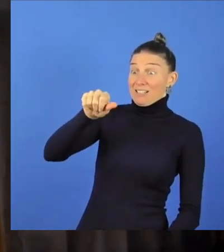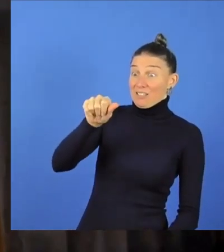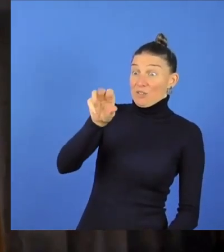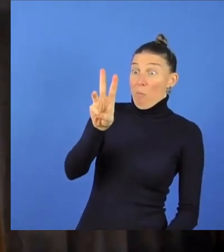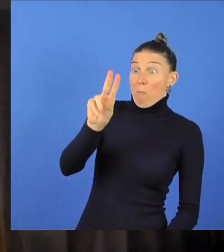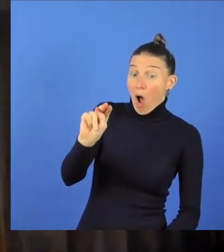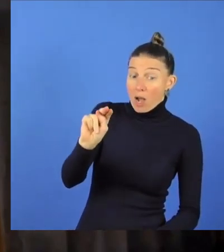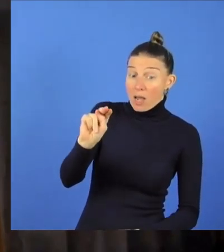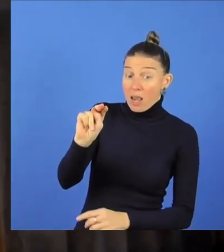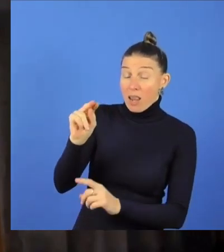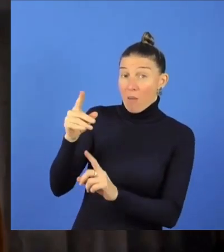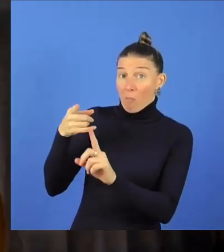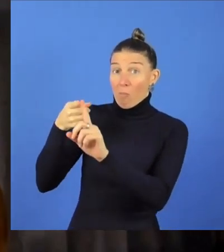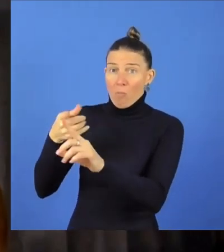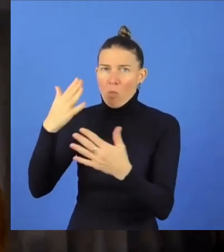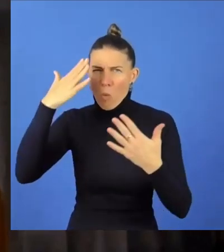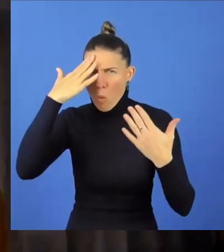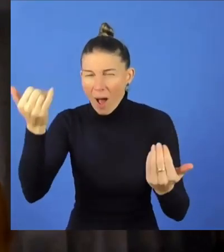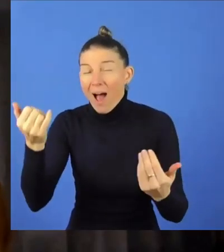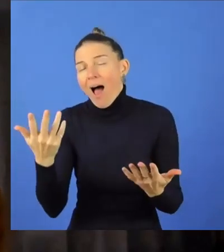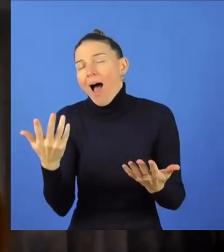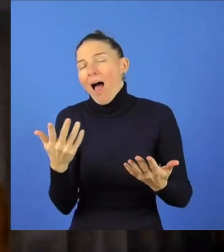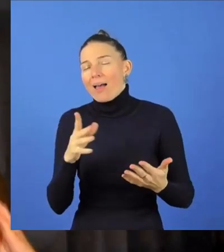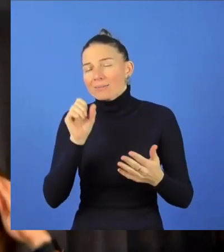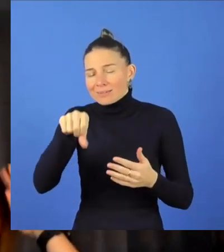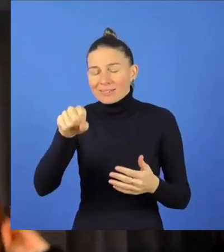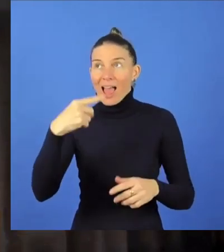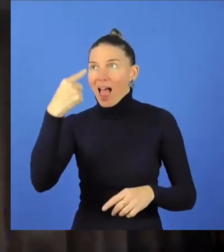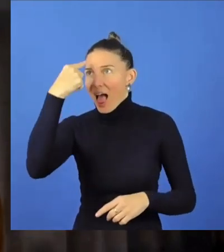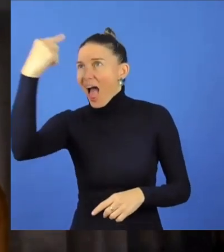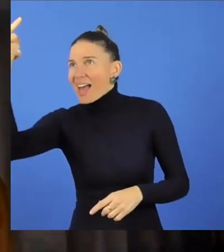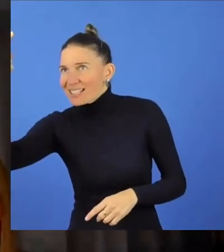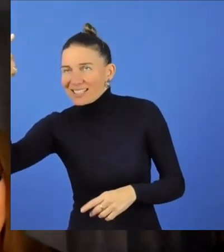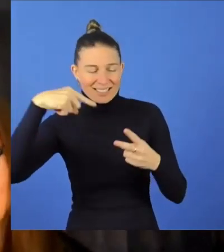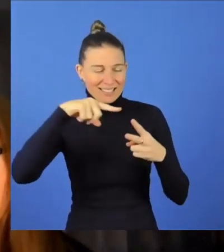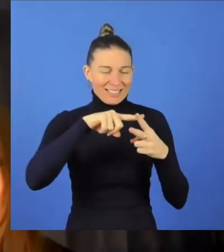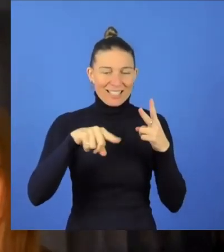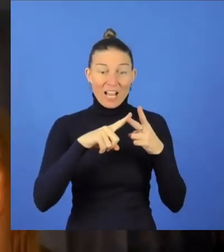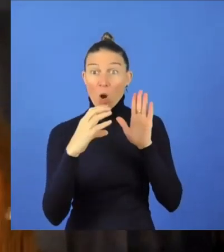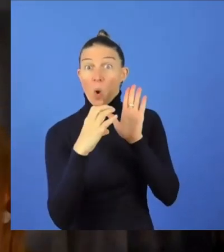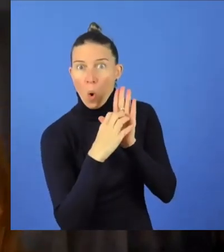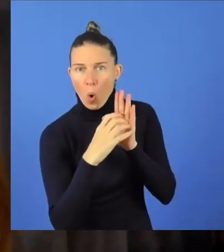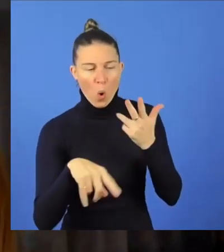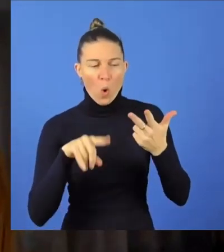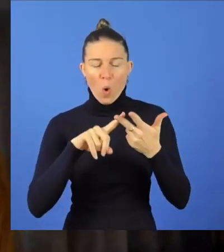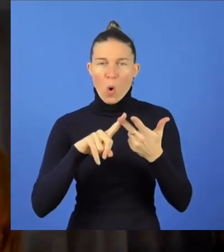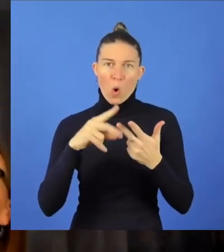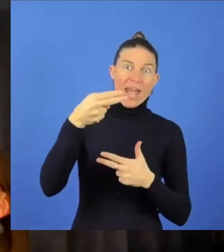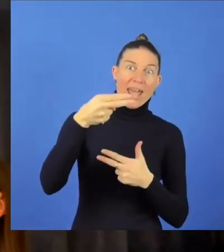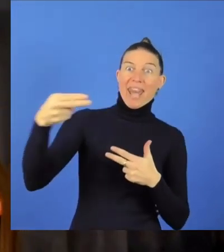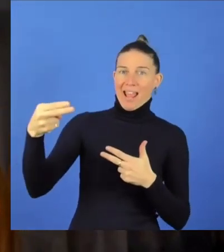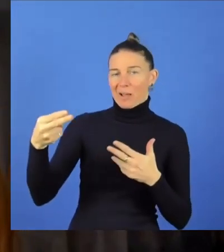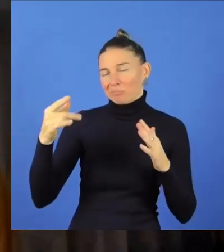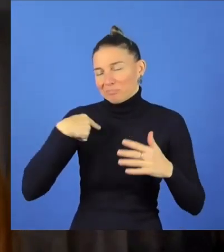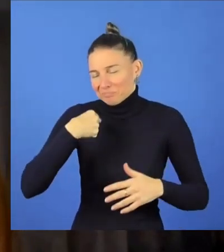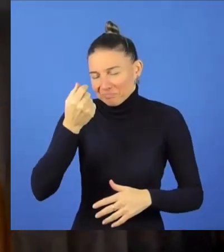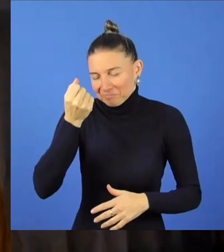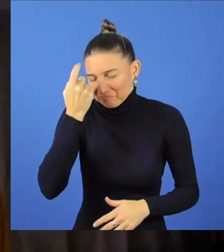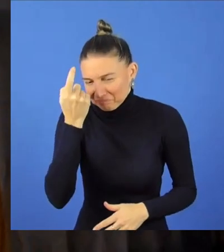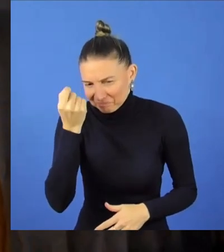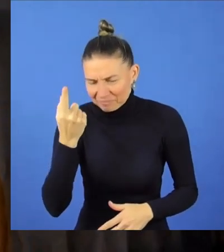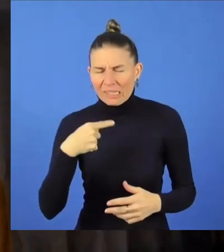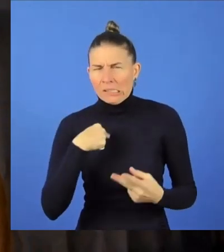everything starts with a logo and a name, right? The idea, the logo and the name. And we were looking so hard for